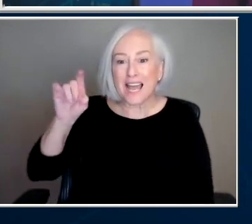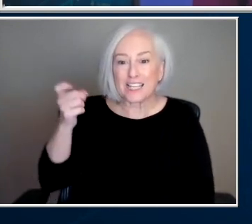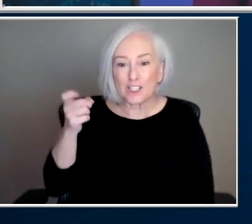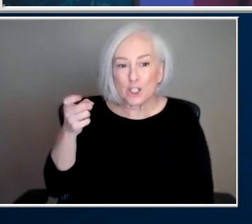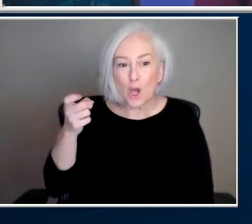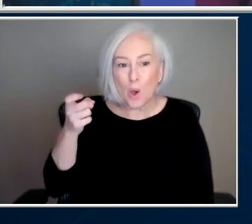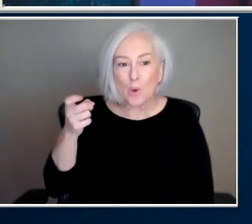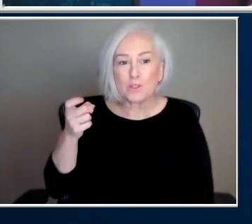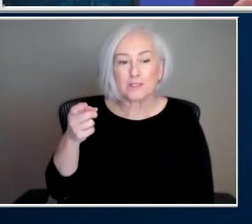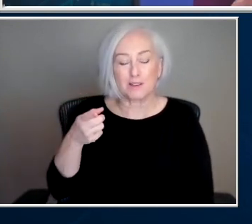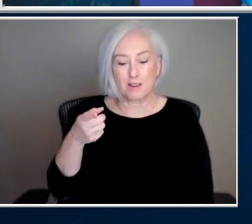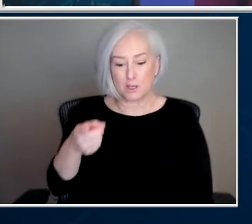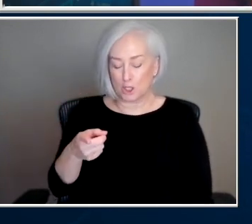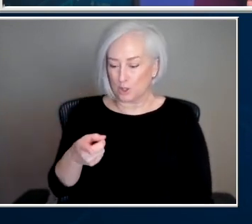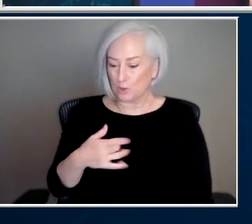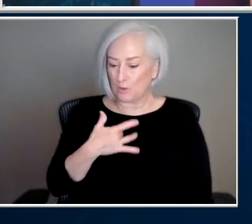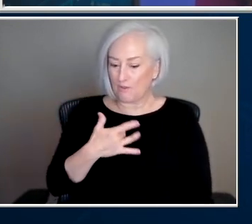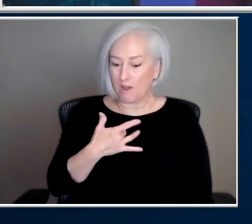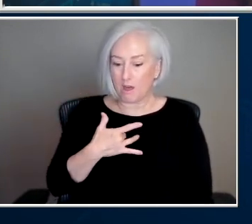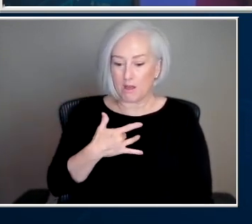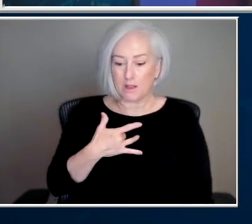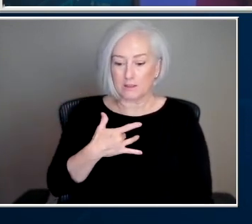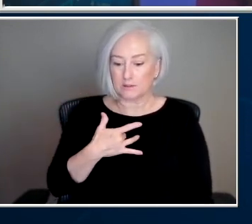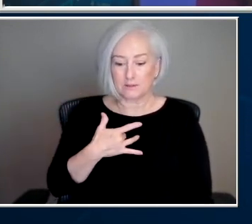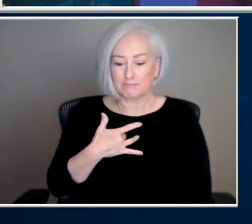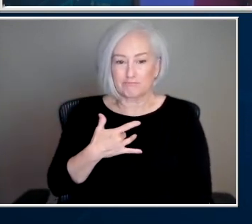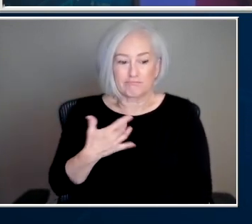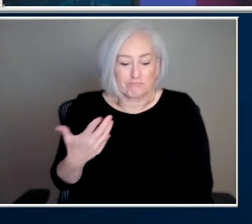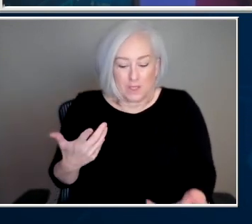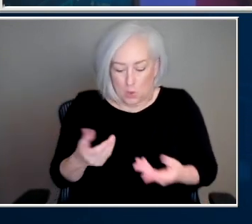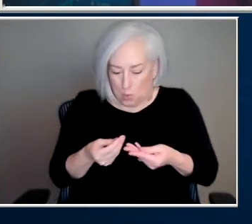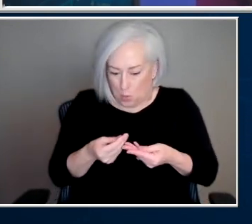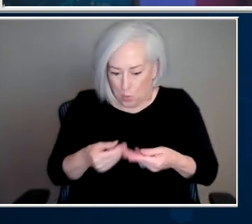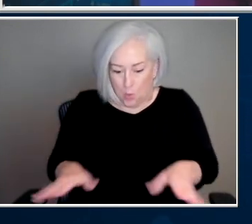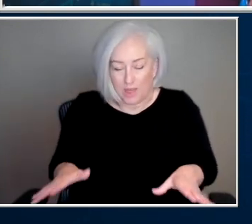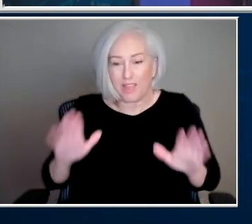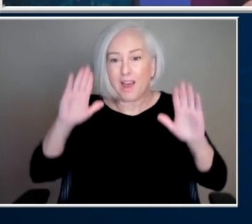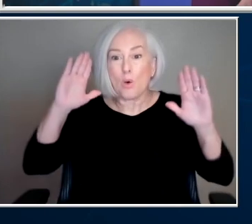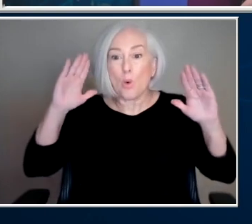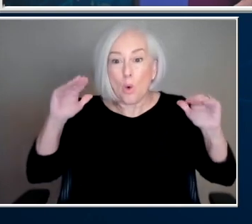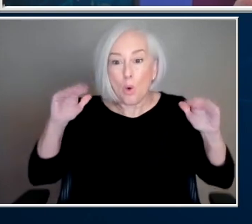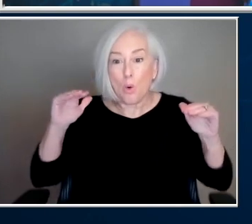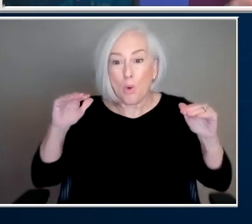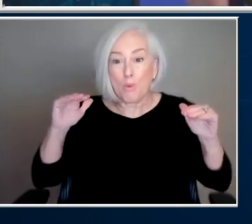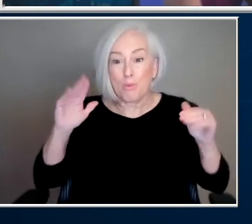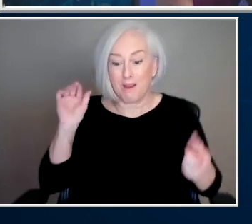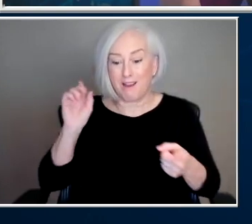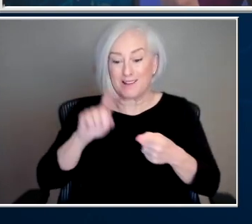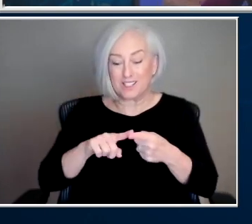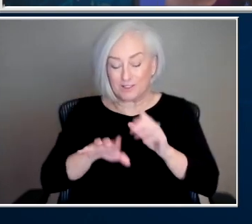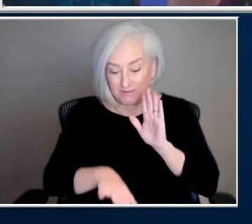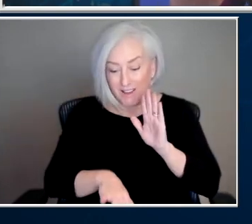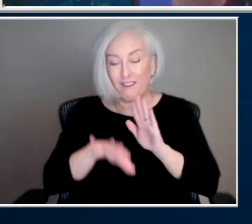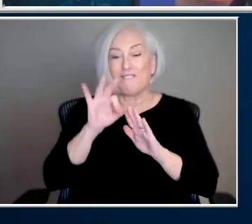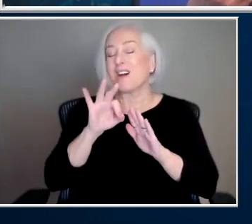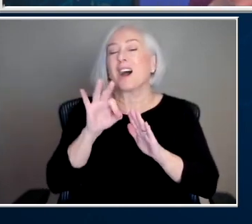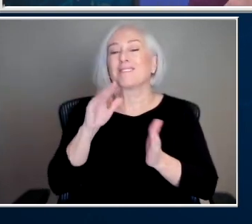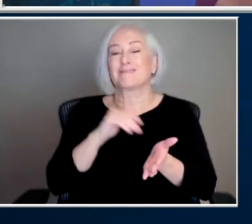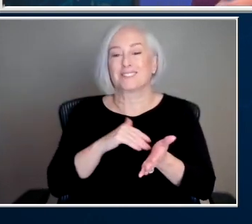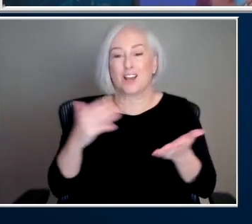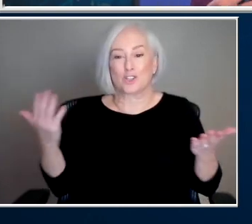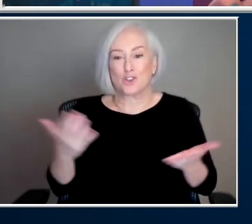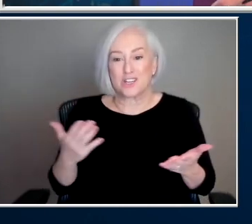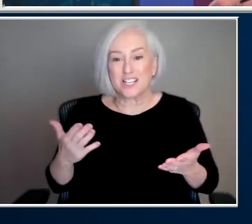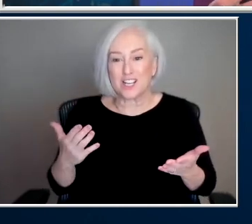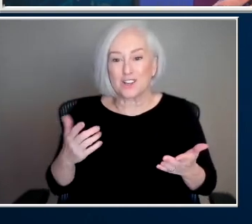felt so hopeless and such despair until you came here that nothing, your mind starts to spiral. You worry,